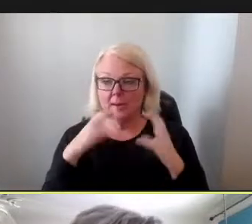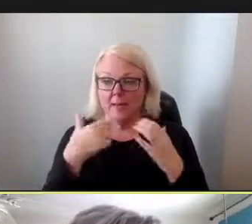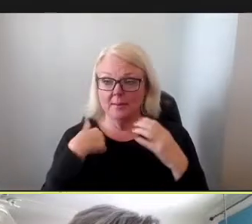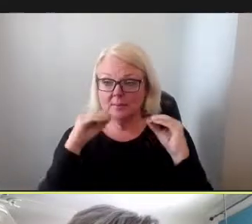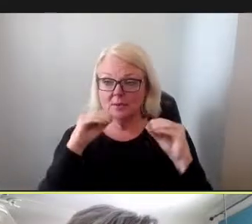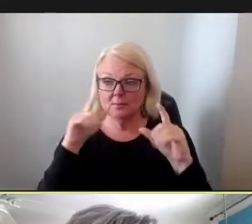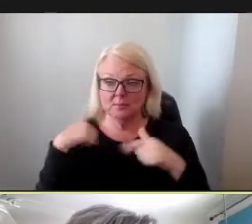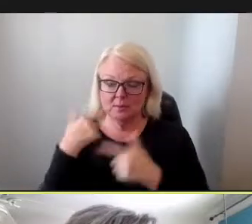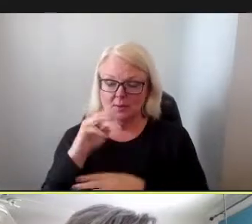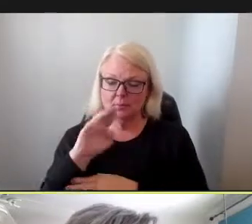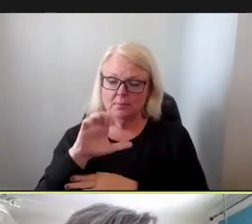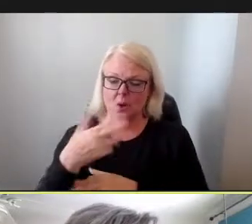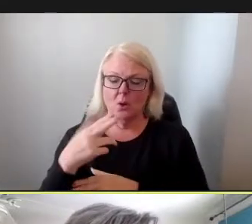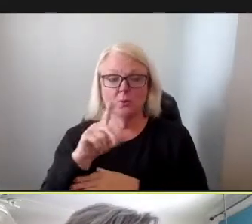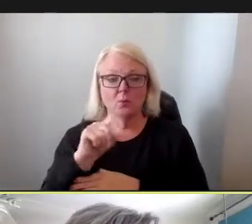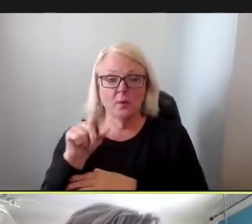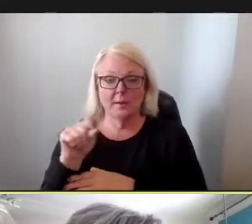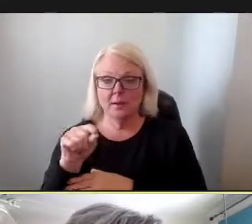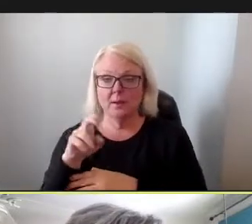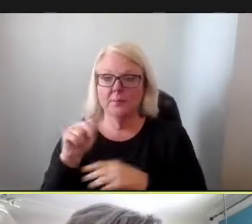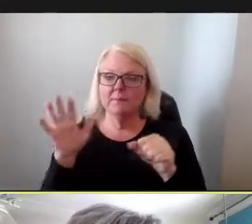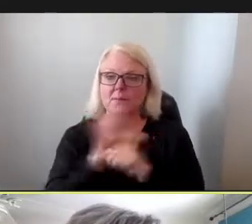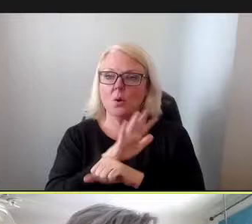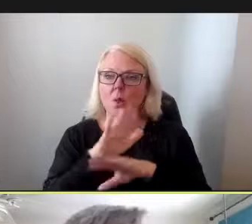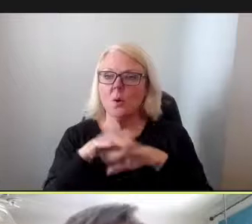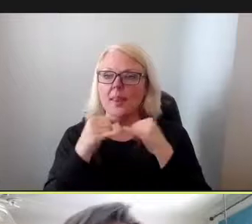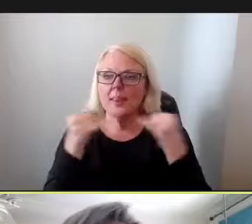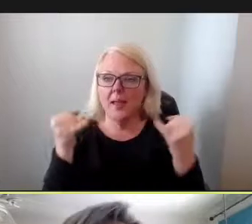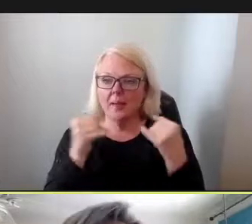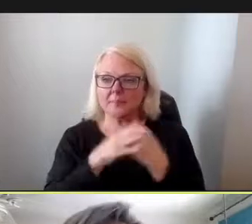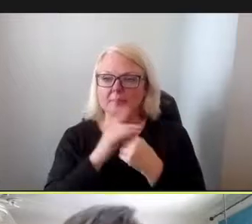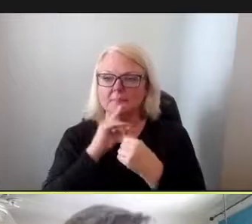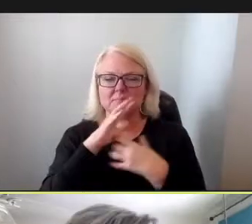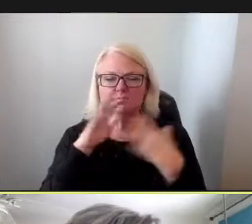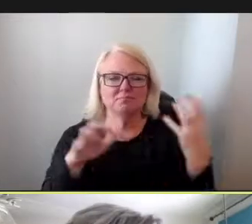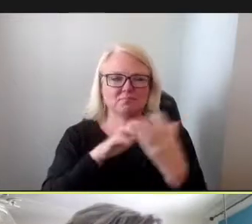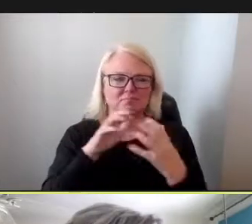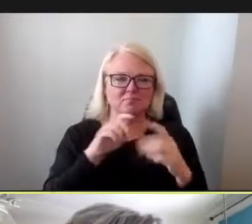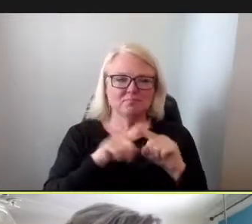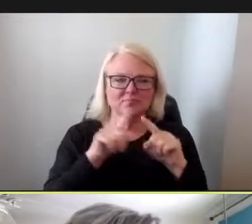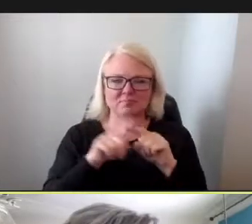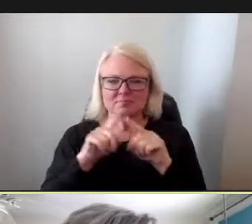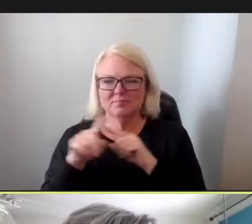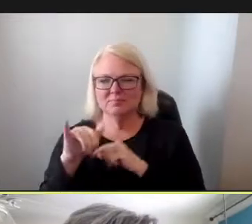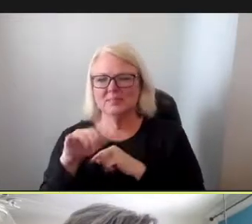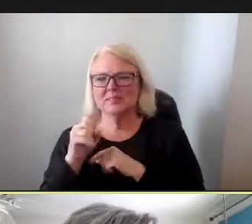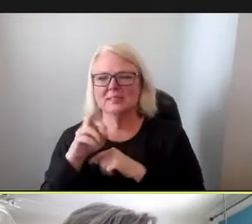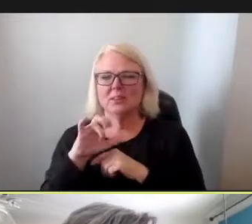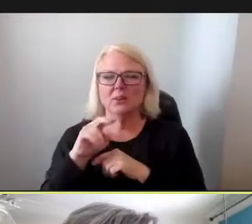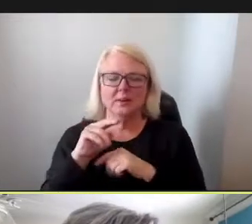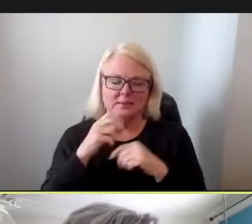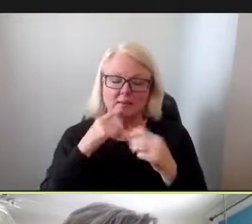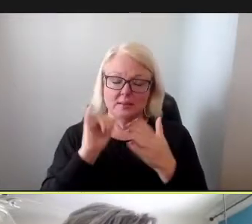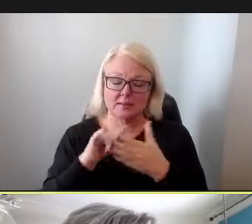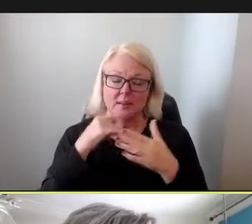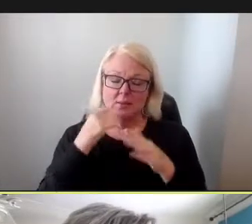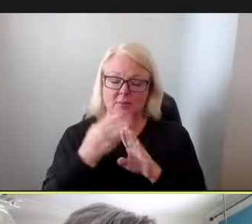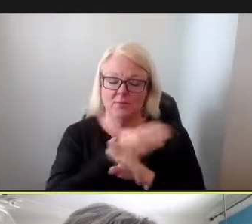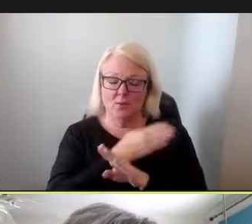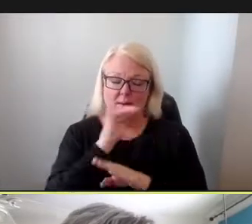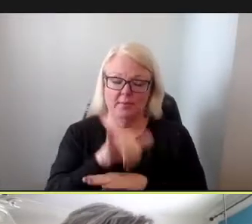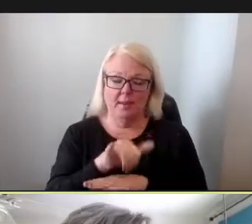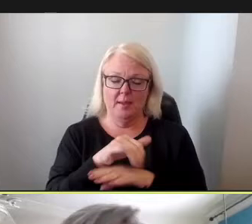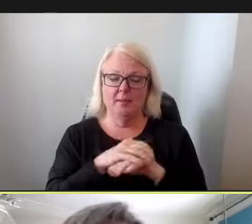since March 2020 have been fully online, a mix of synchronous and asynchronous elements. Before that, the